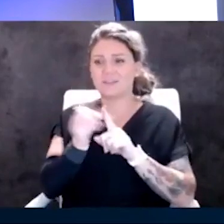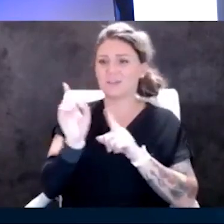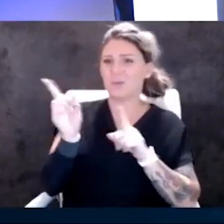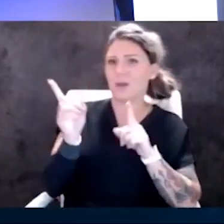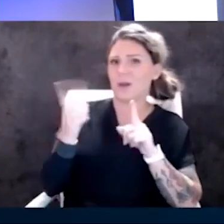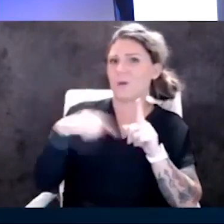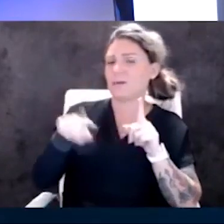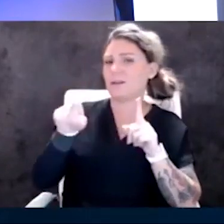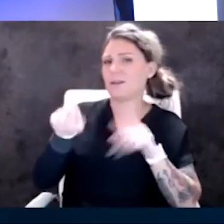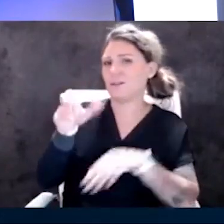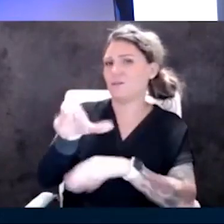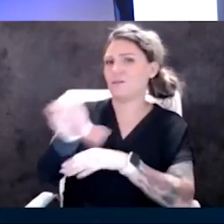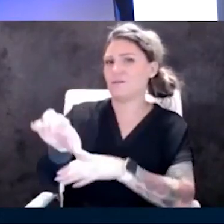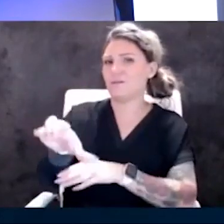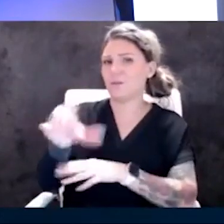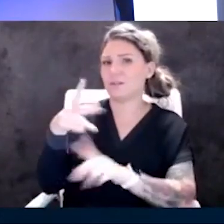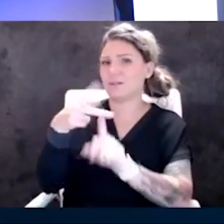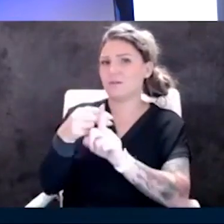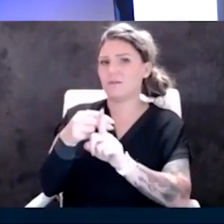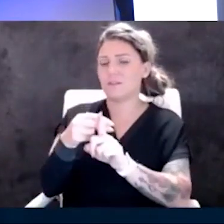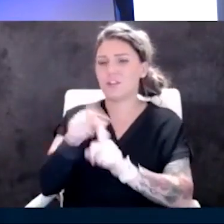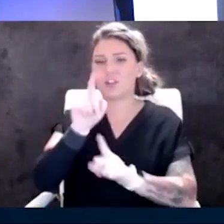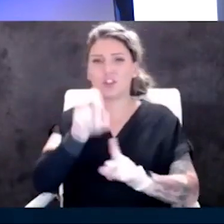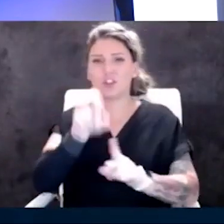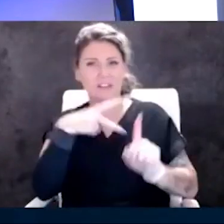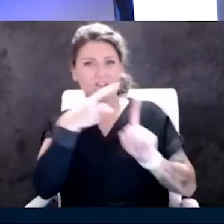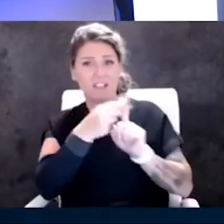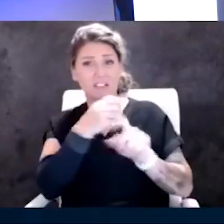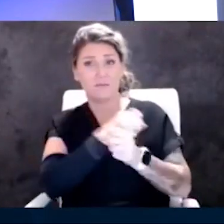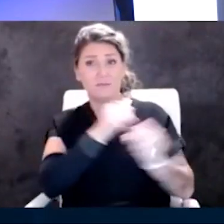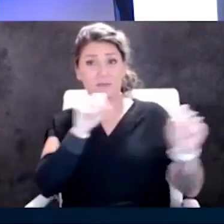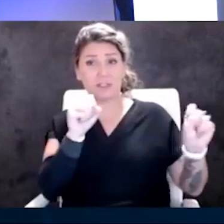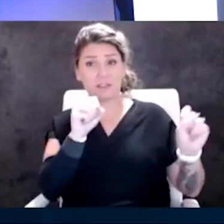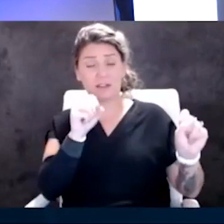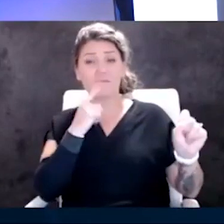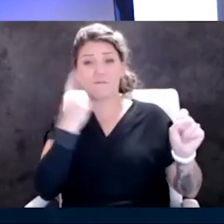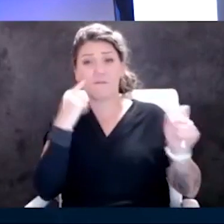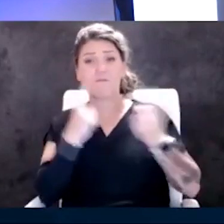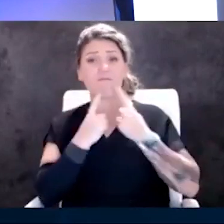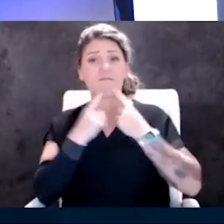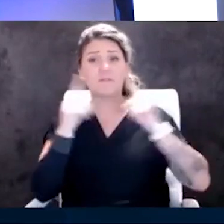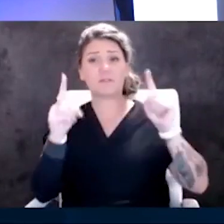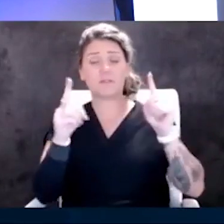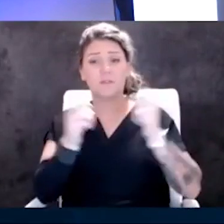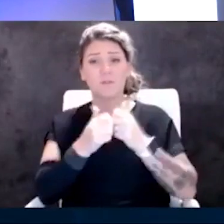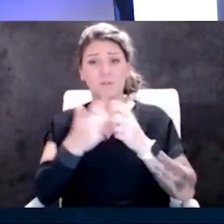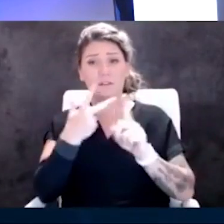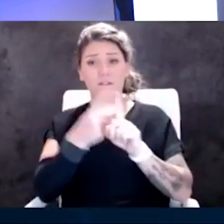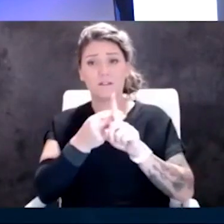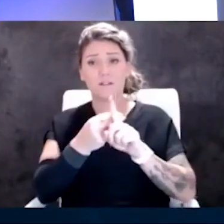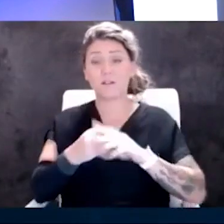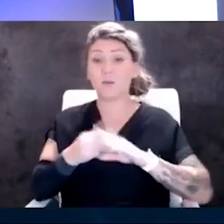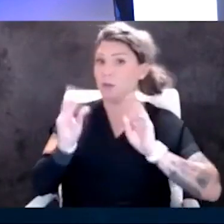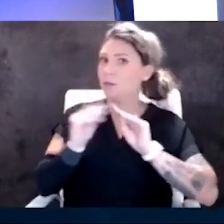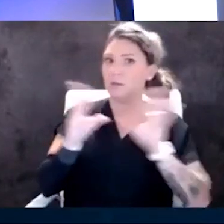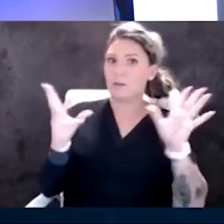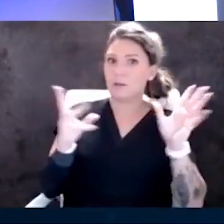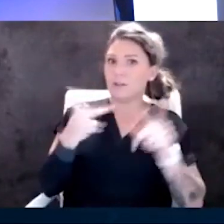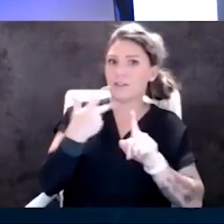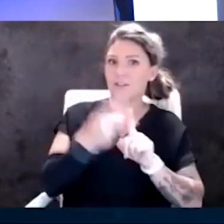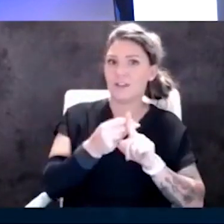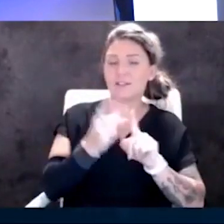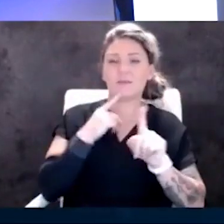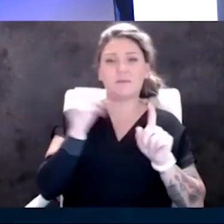get vaccinated? Shouldn't the vaccinated be safe given the effectiveness of the vaccine? Well, clearly vaccination does make you a lot safer. We